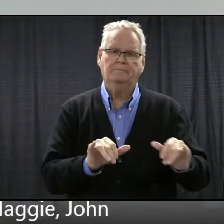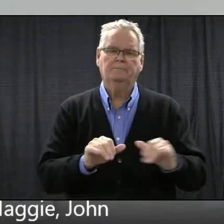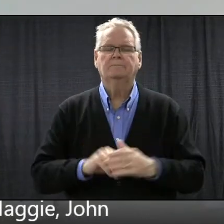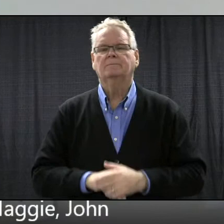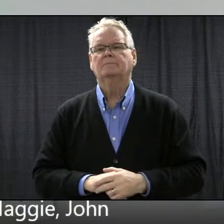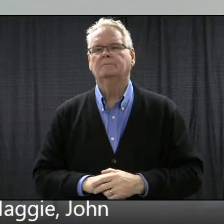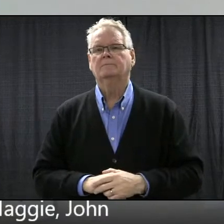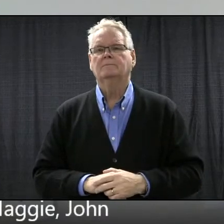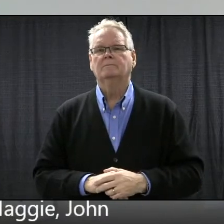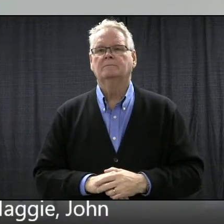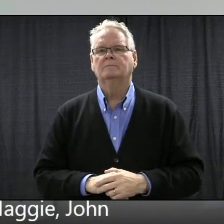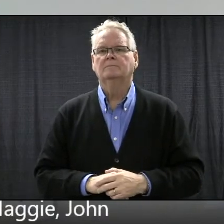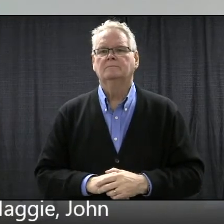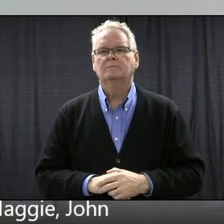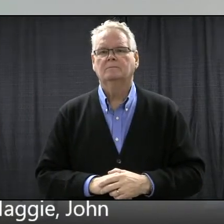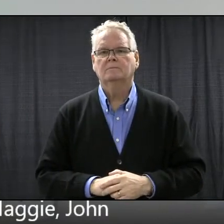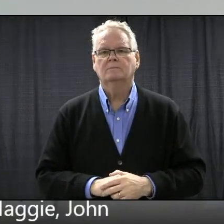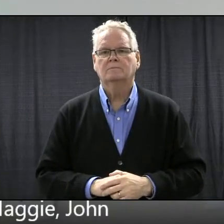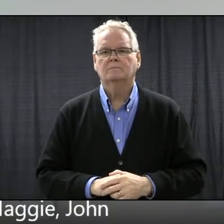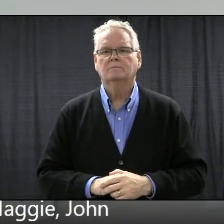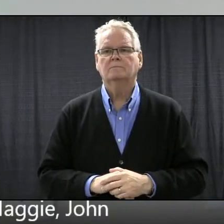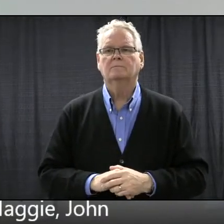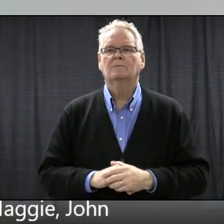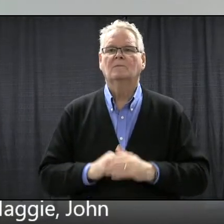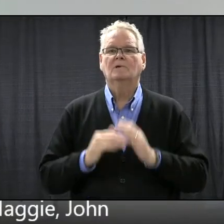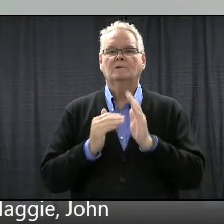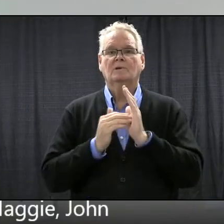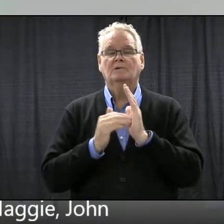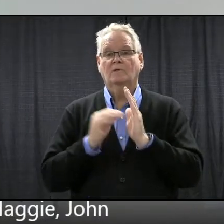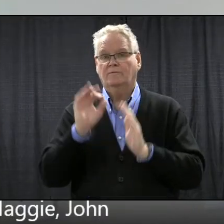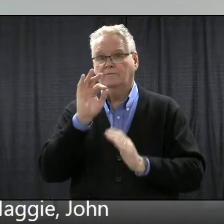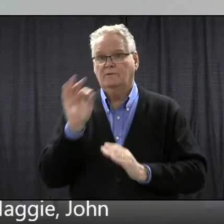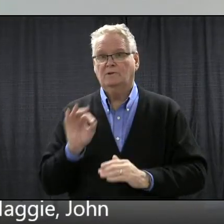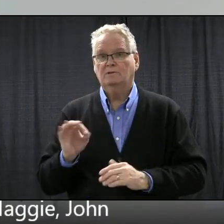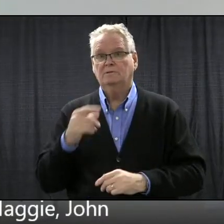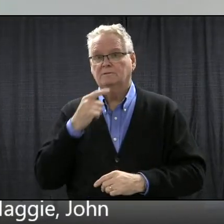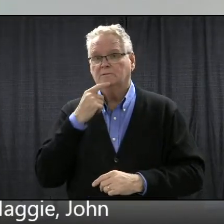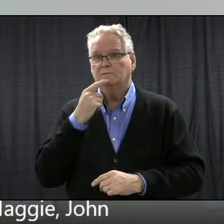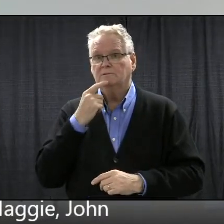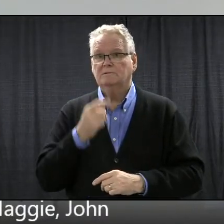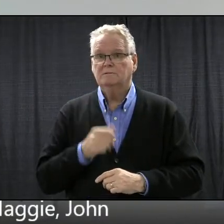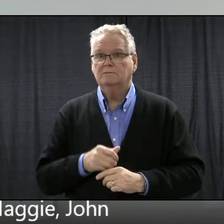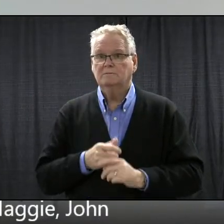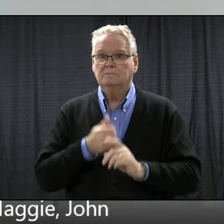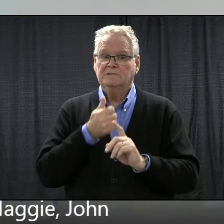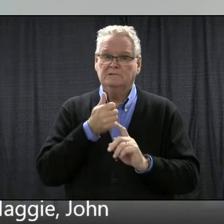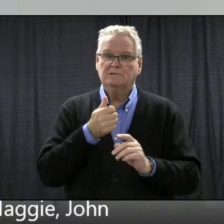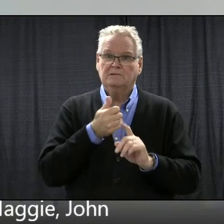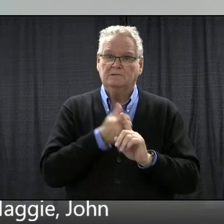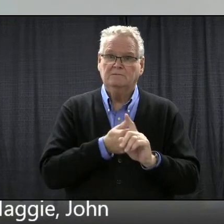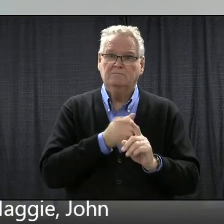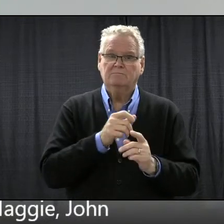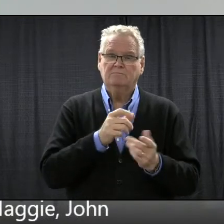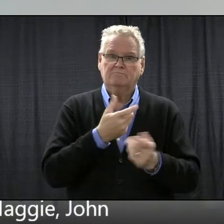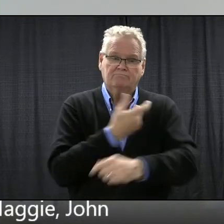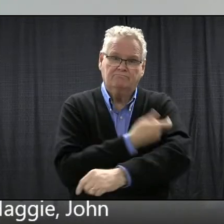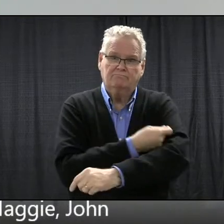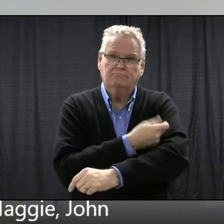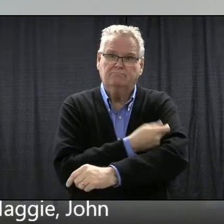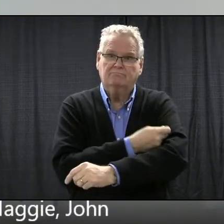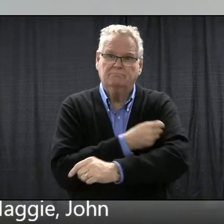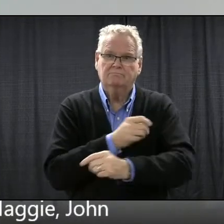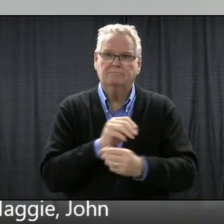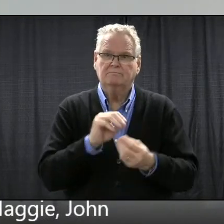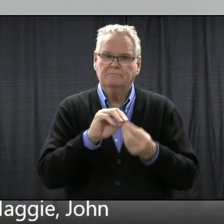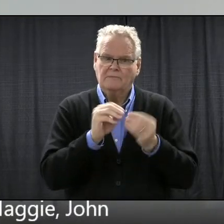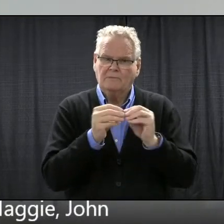Dr. Fitzgerald's comment that every dose matters is really extremely relevant at this moment, and I would encourage